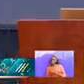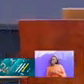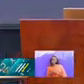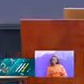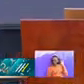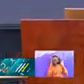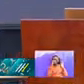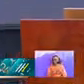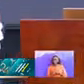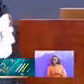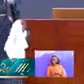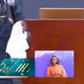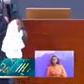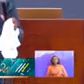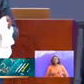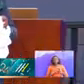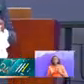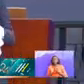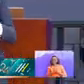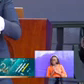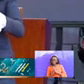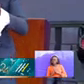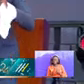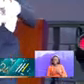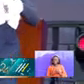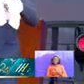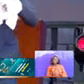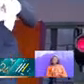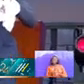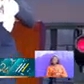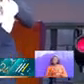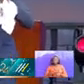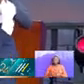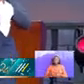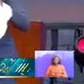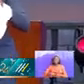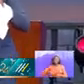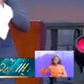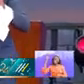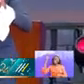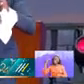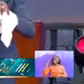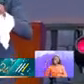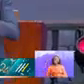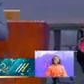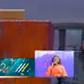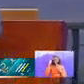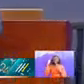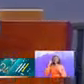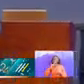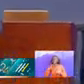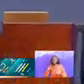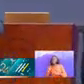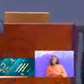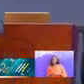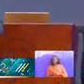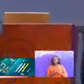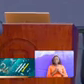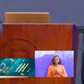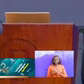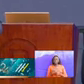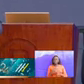my he was taught the way of prayer that is the highest level of interaction when God begins to give